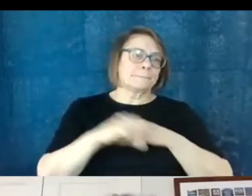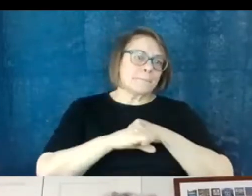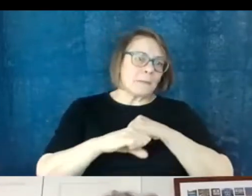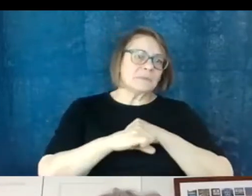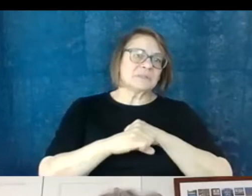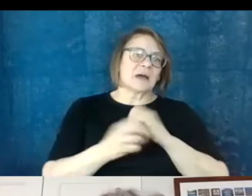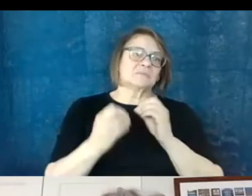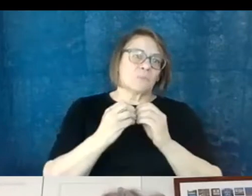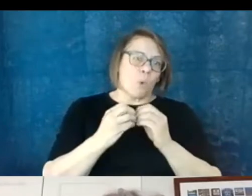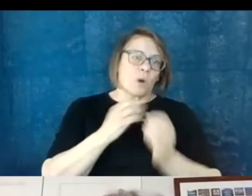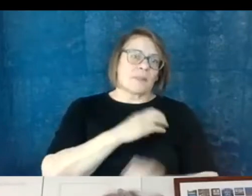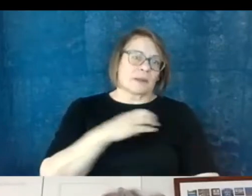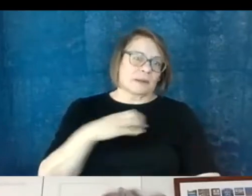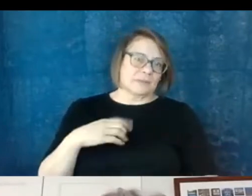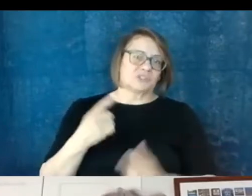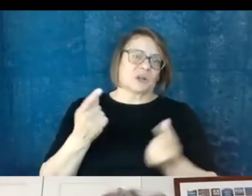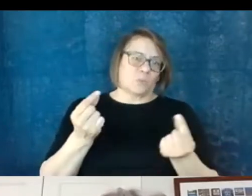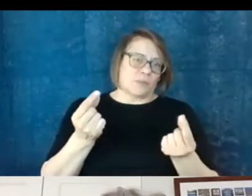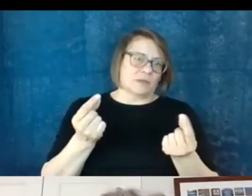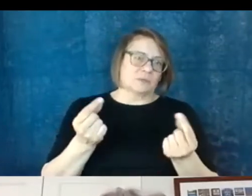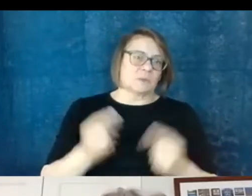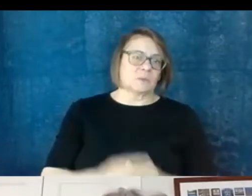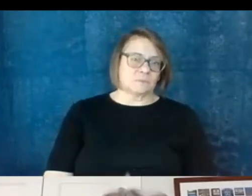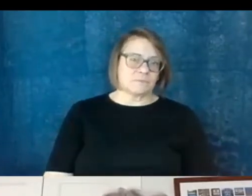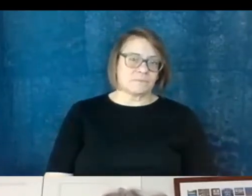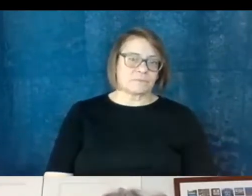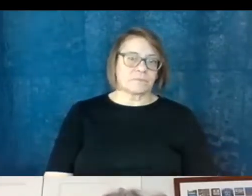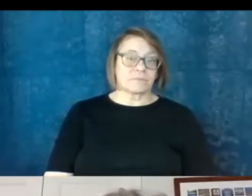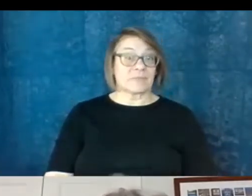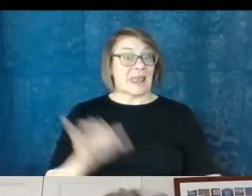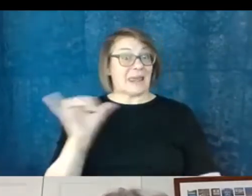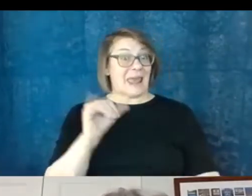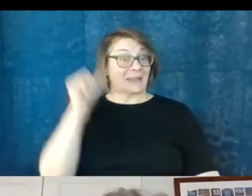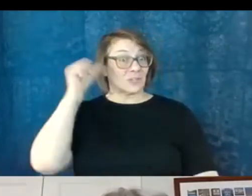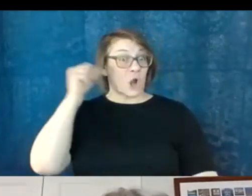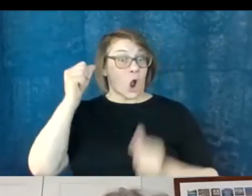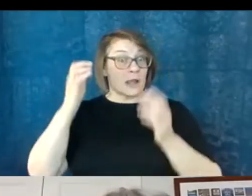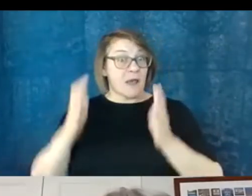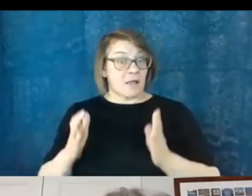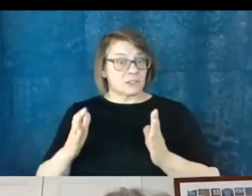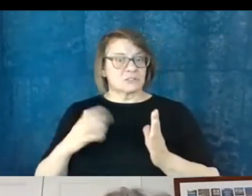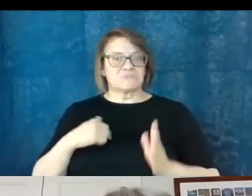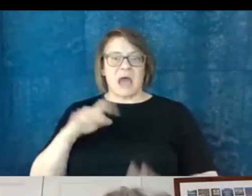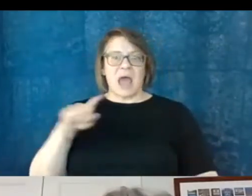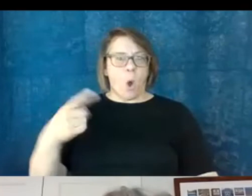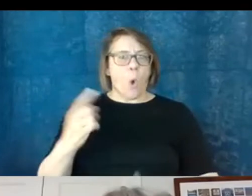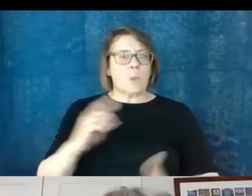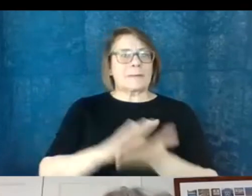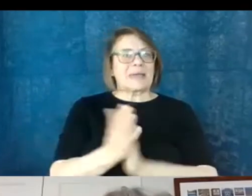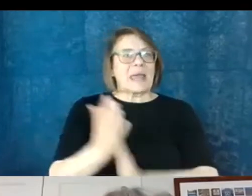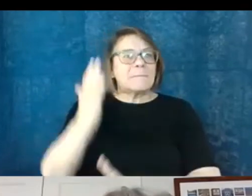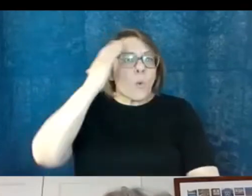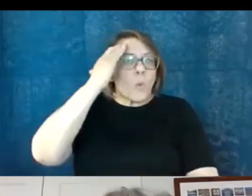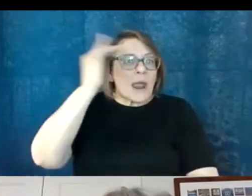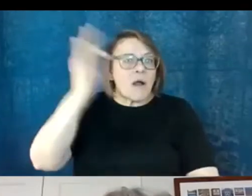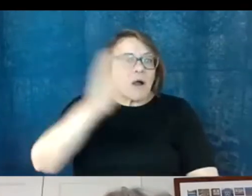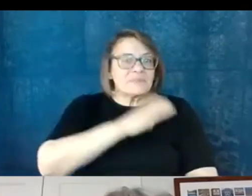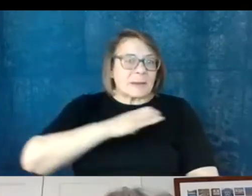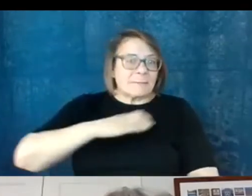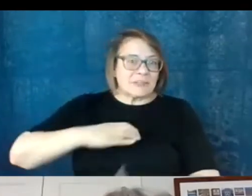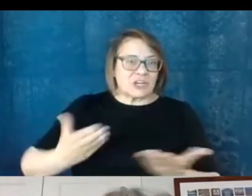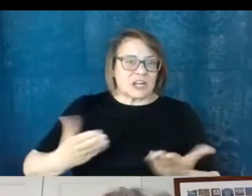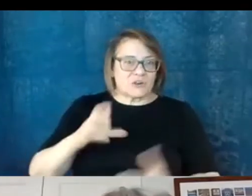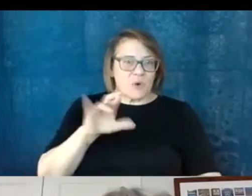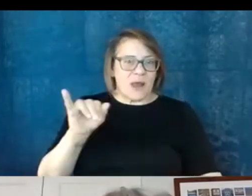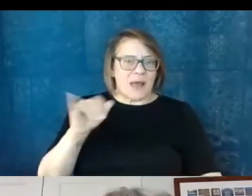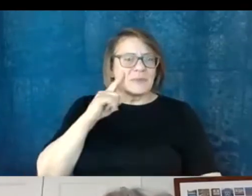better. And even as an audiologist, I only became aware of the commission, and they usually put